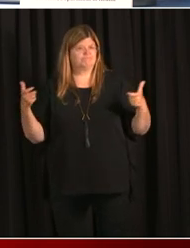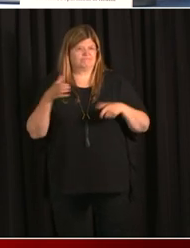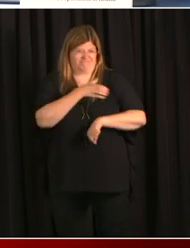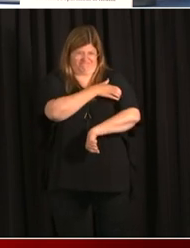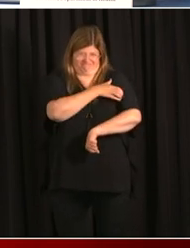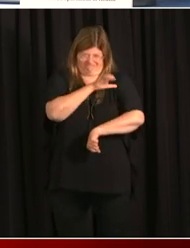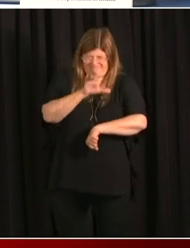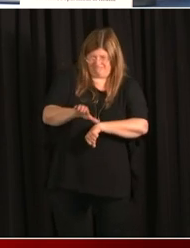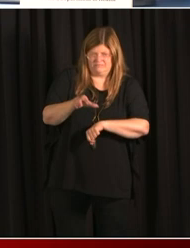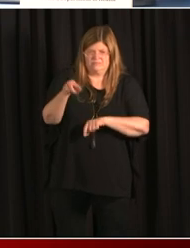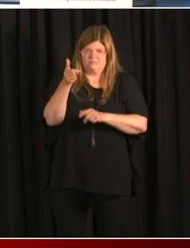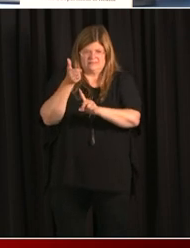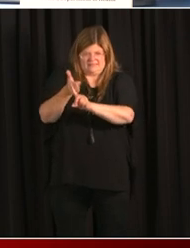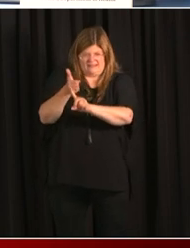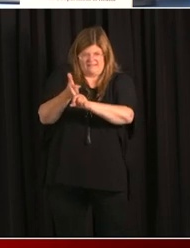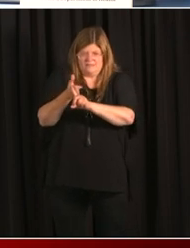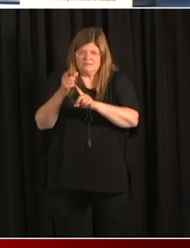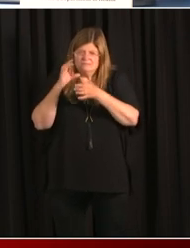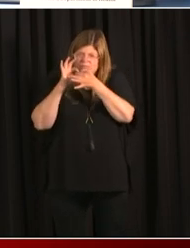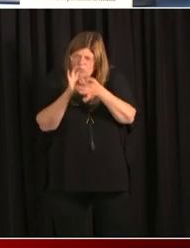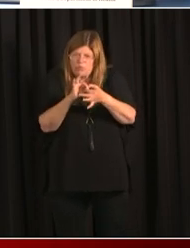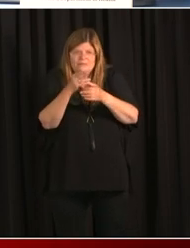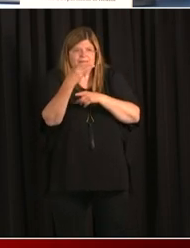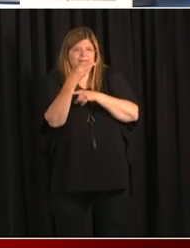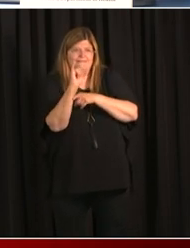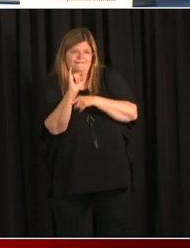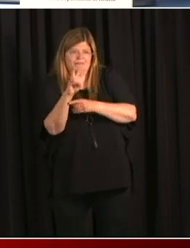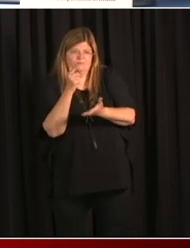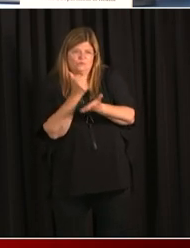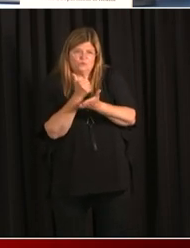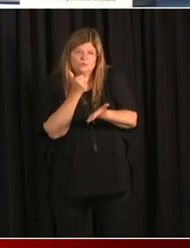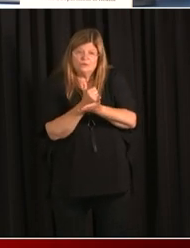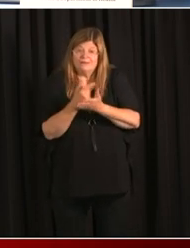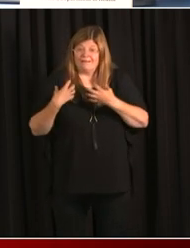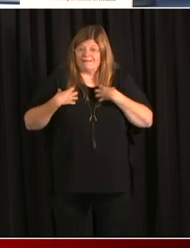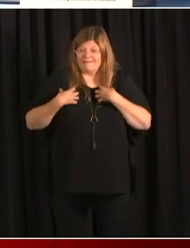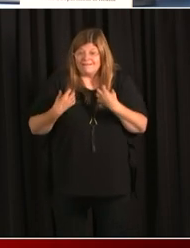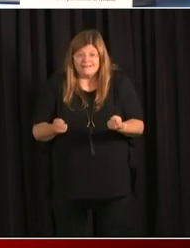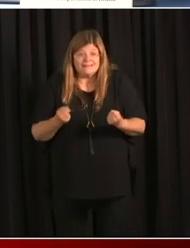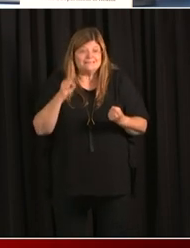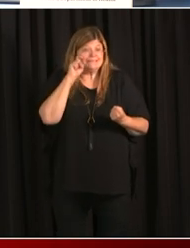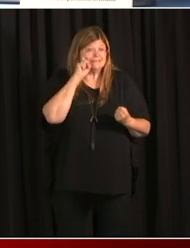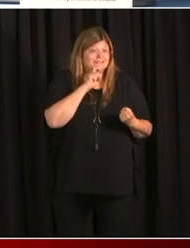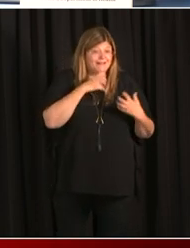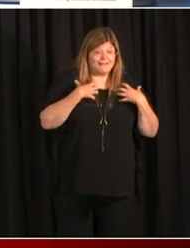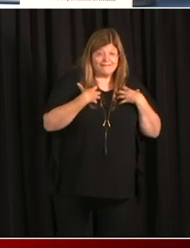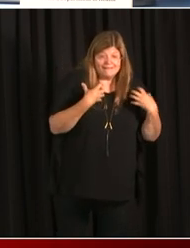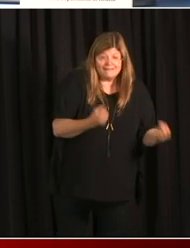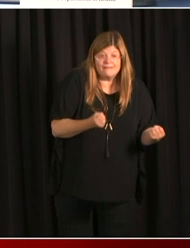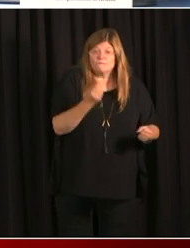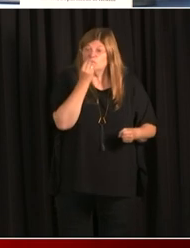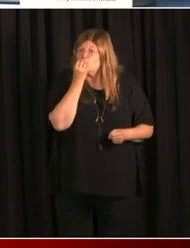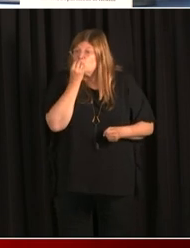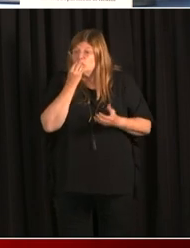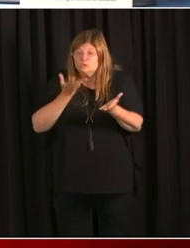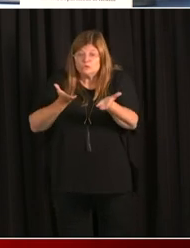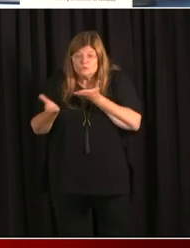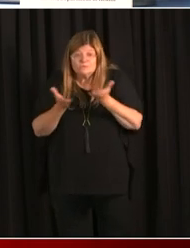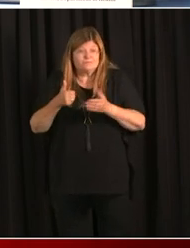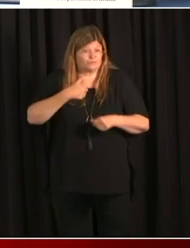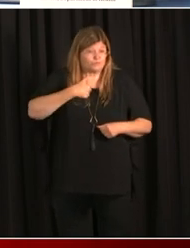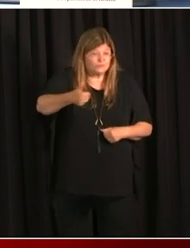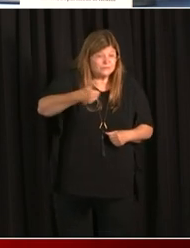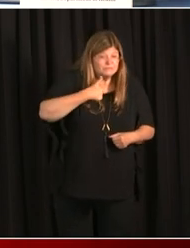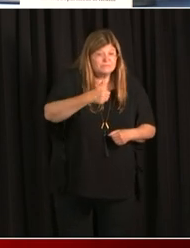successful with their HIV-related treatment, such as health, sexual health, food and nutrition services, and